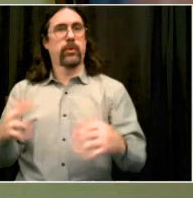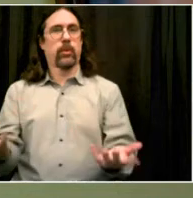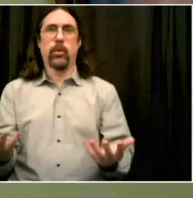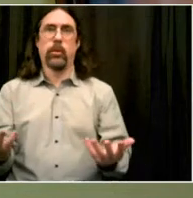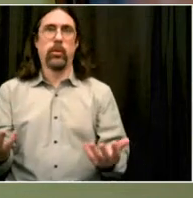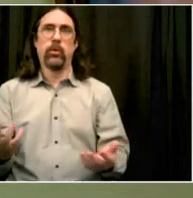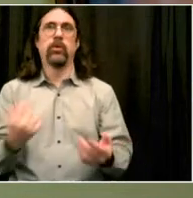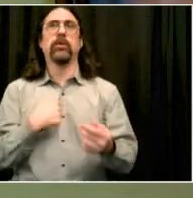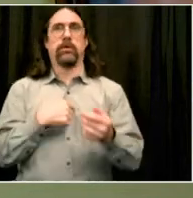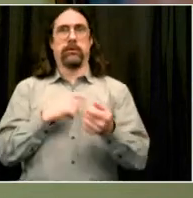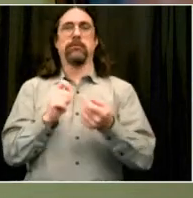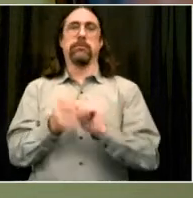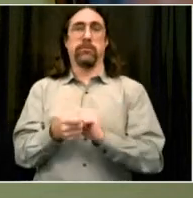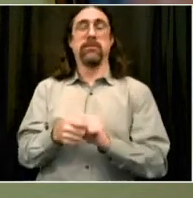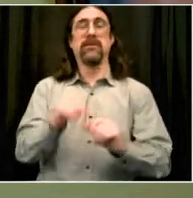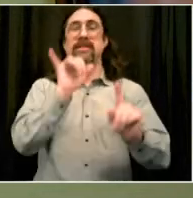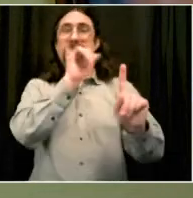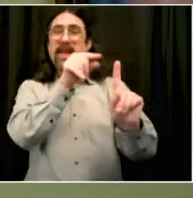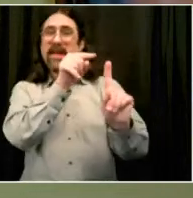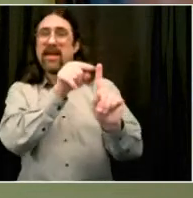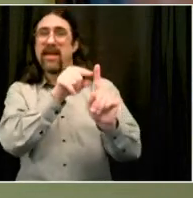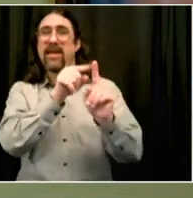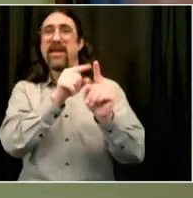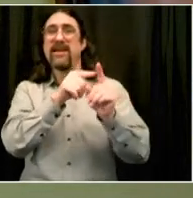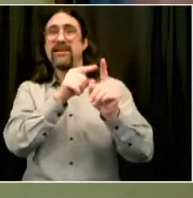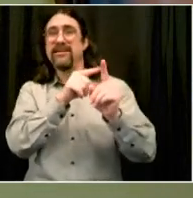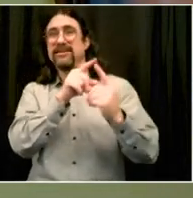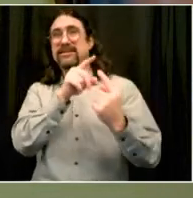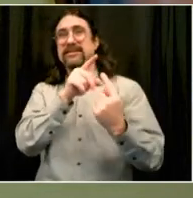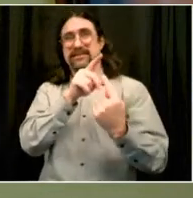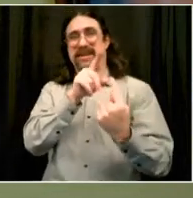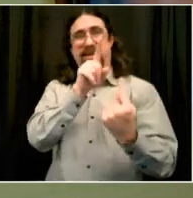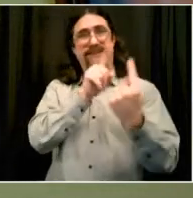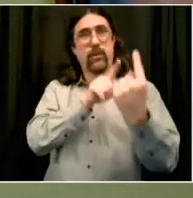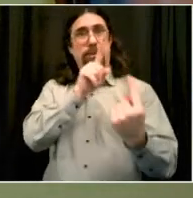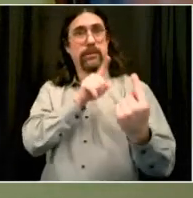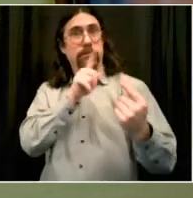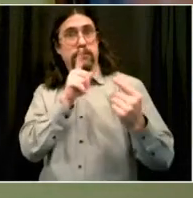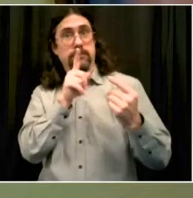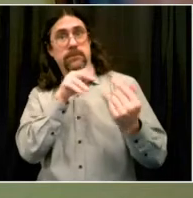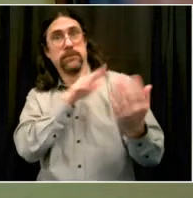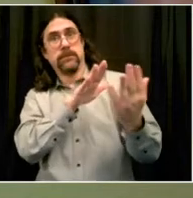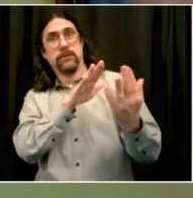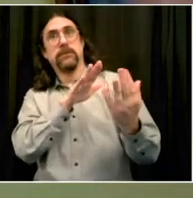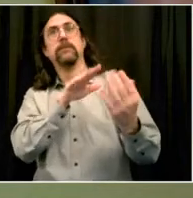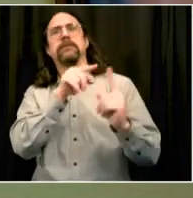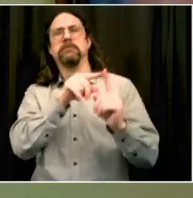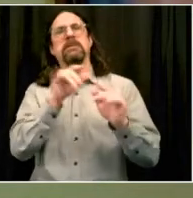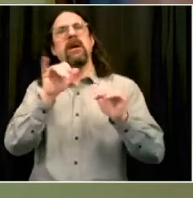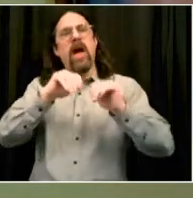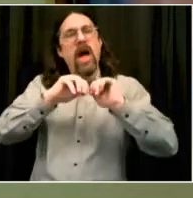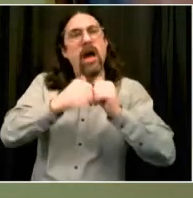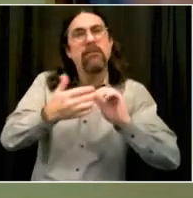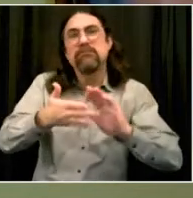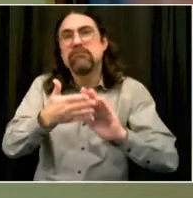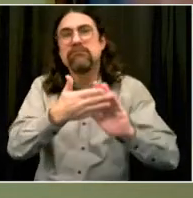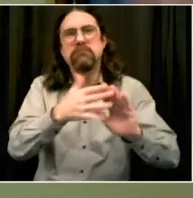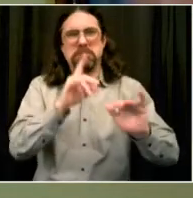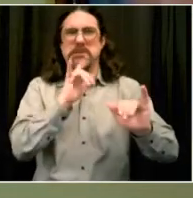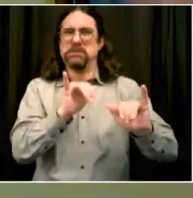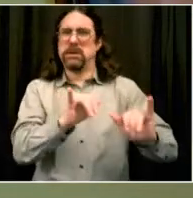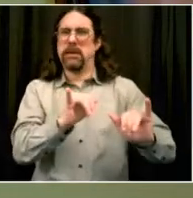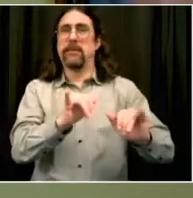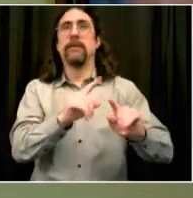is to classify them as probable cases, to report them separately, and then also when we report our test positivity data to